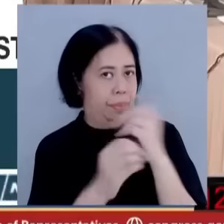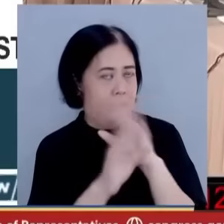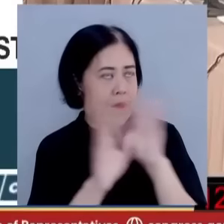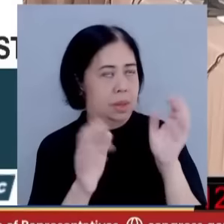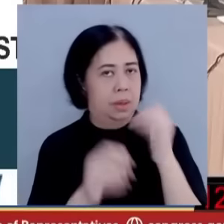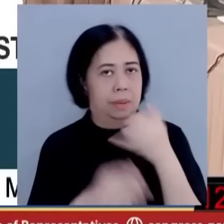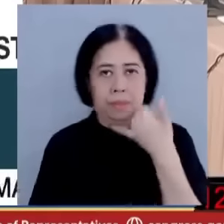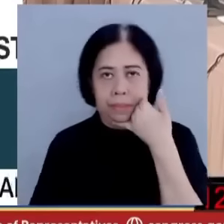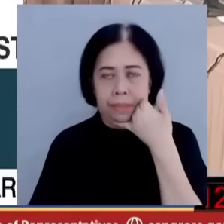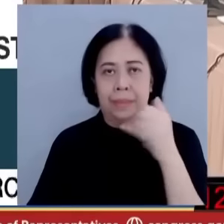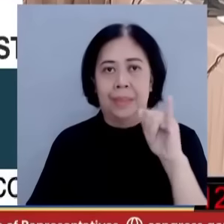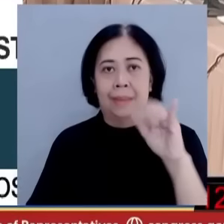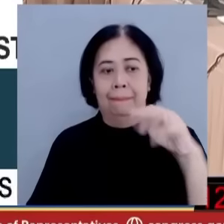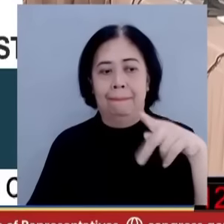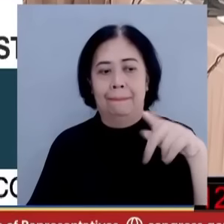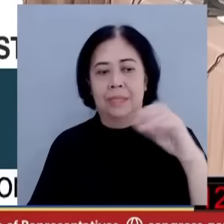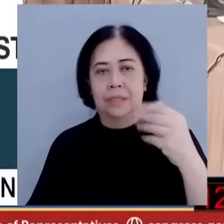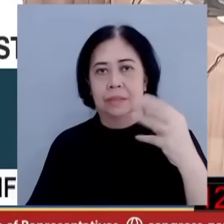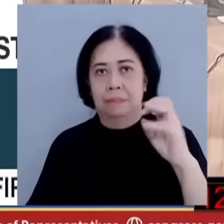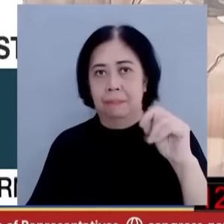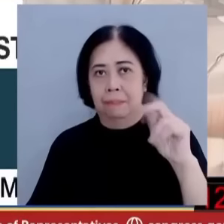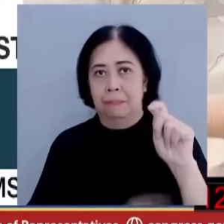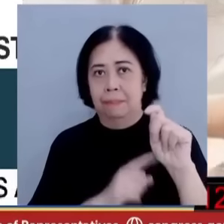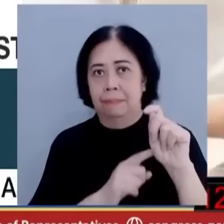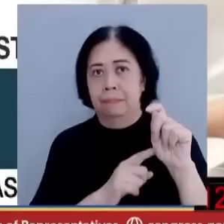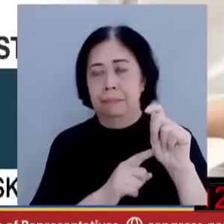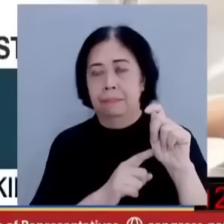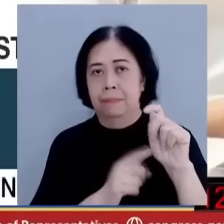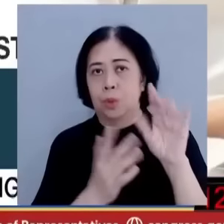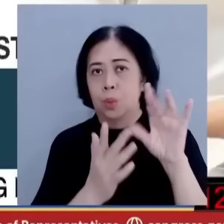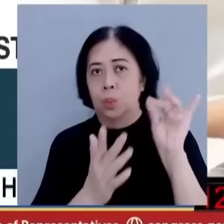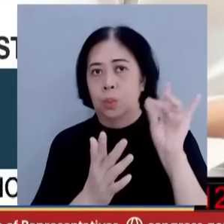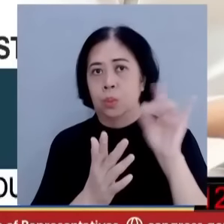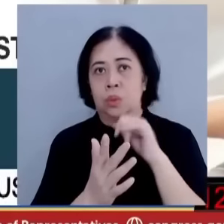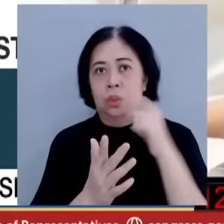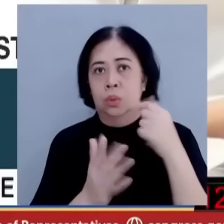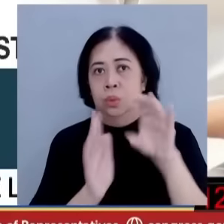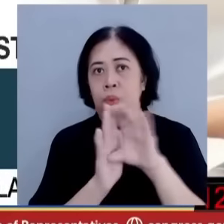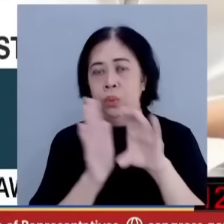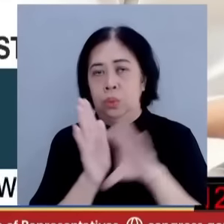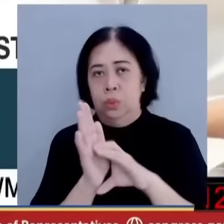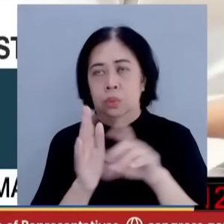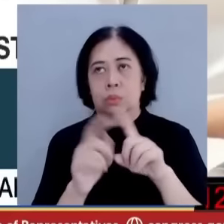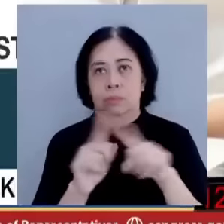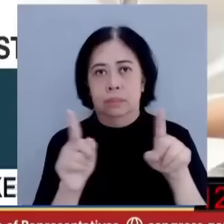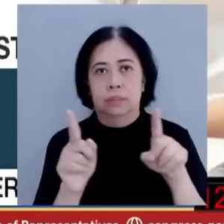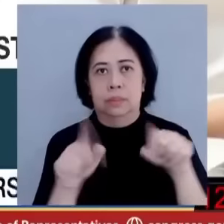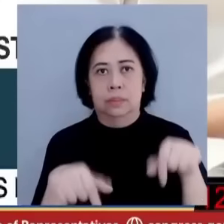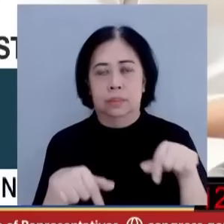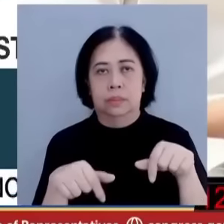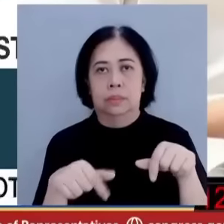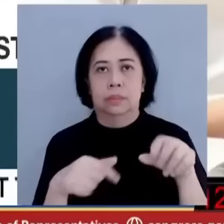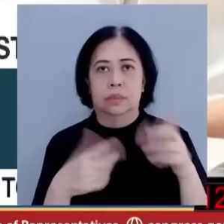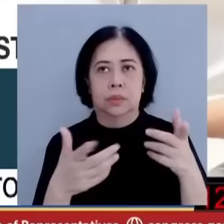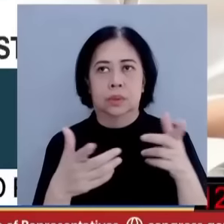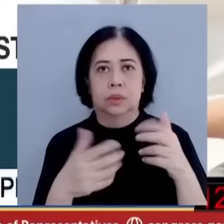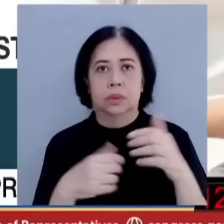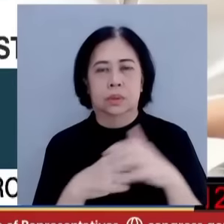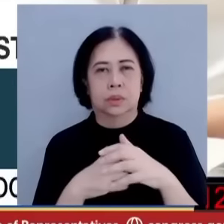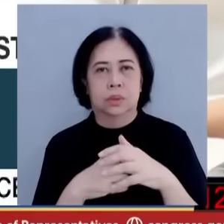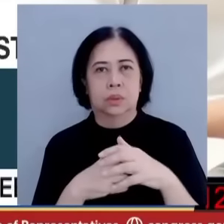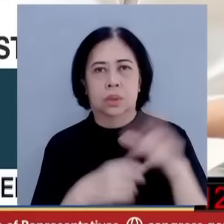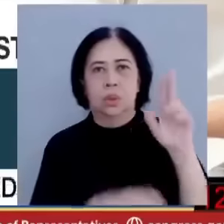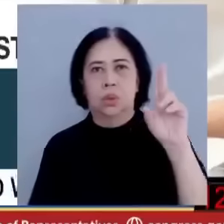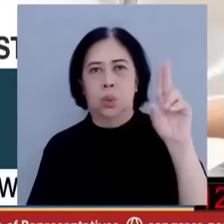the impeachment as an option, not only in the Constitution, but even in the origin of which is the United States